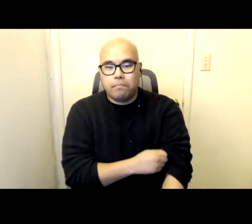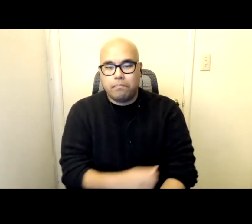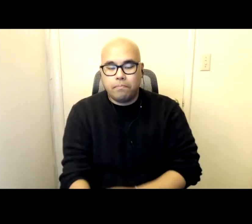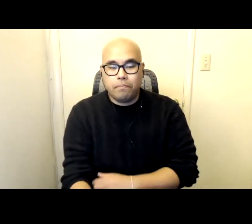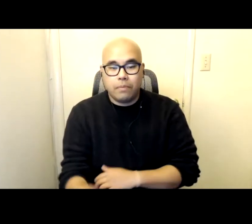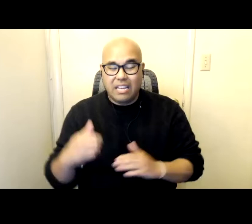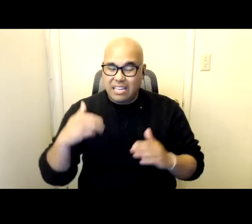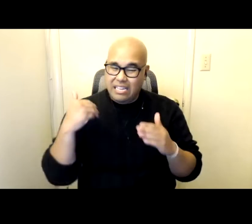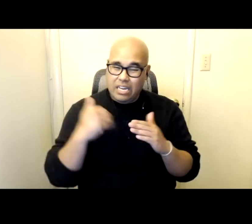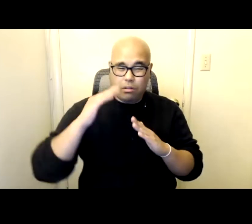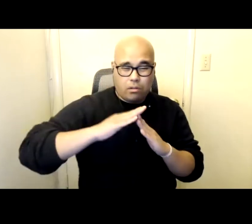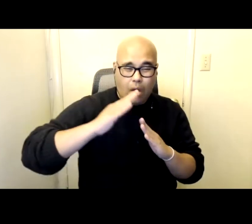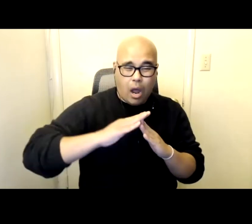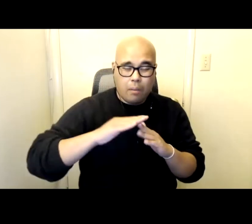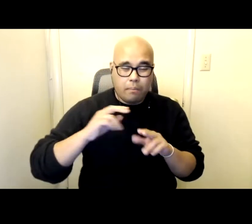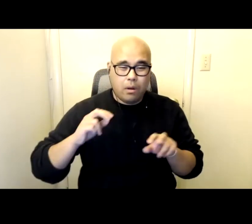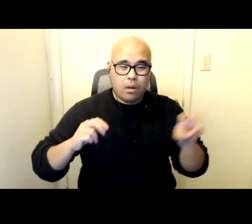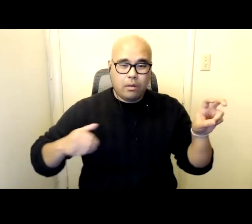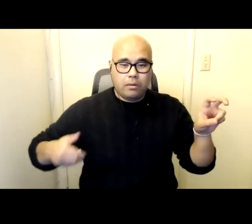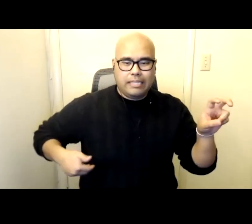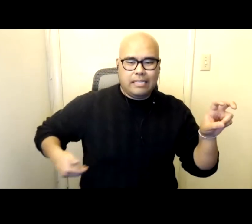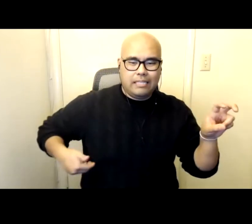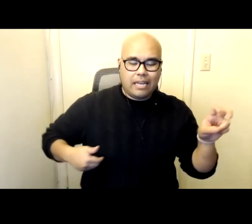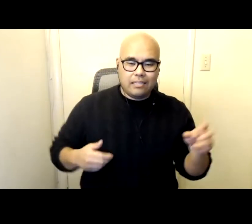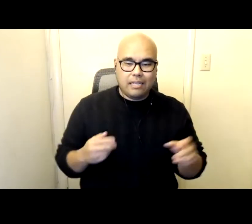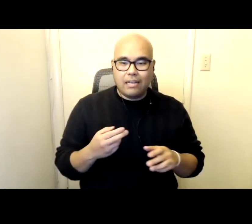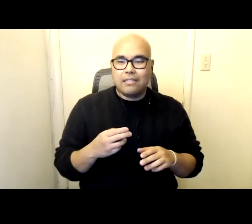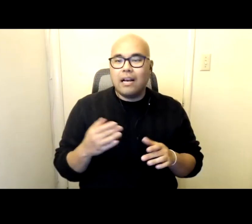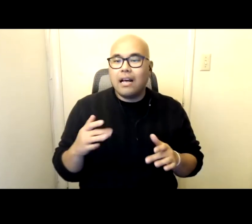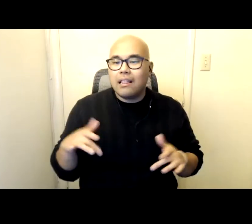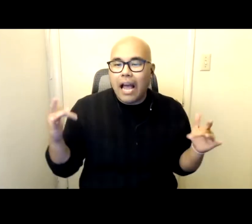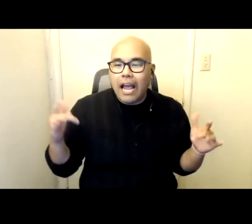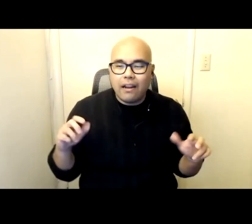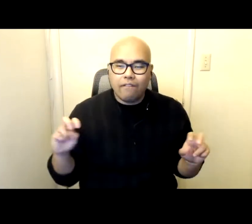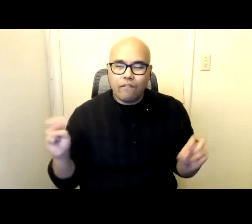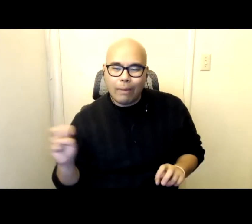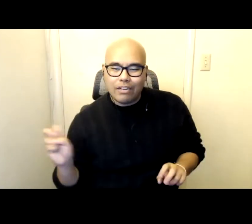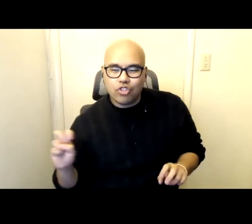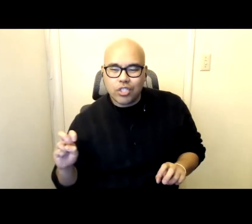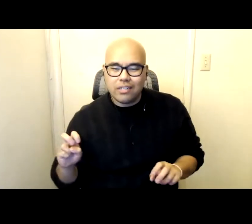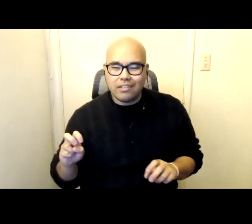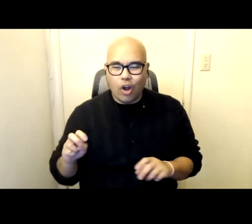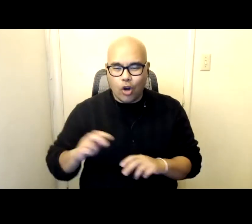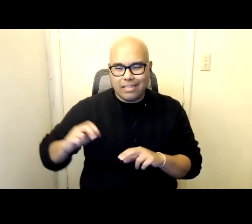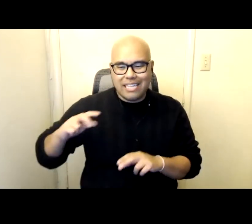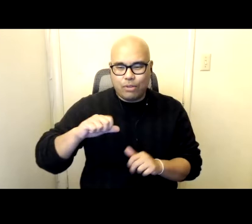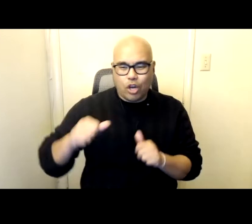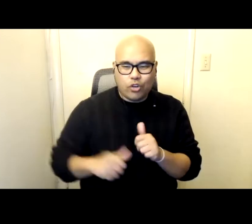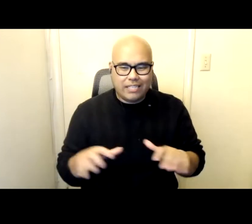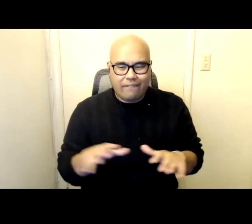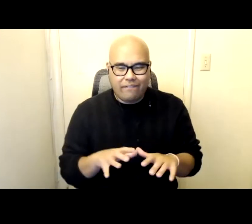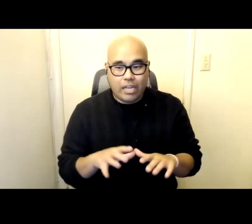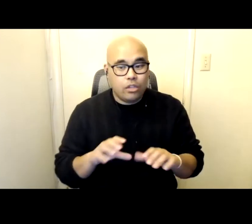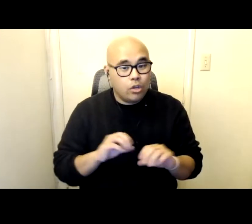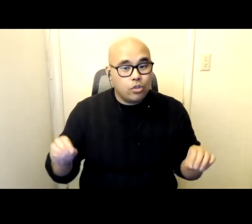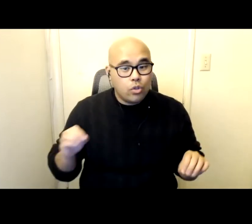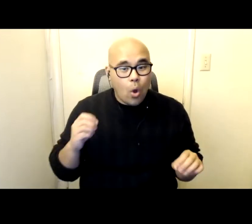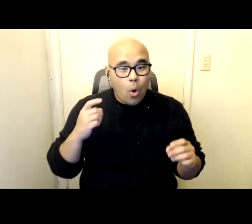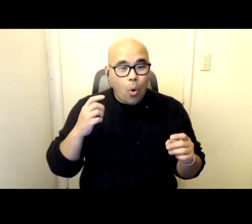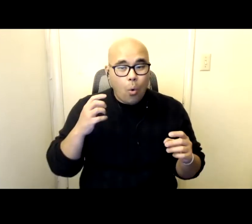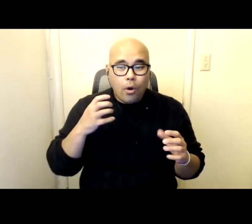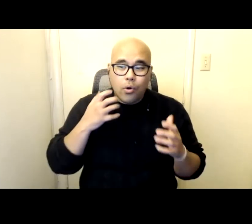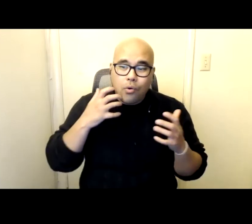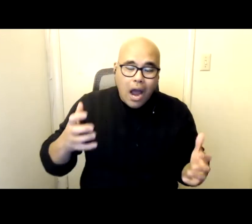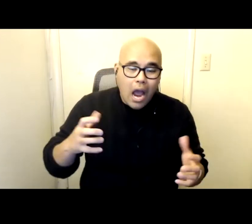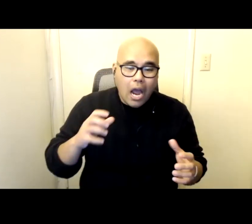Near the top, he senses a slight reverberation on the steps under his feet. There's no cry, no